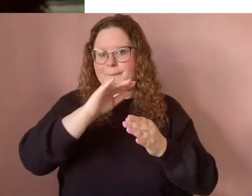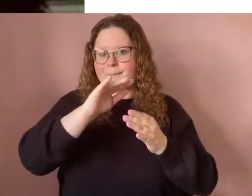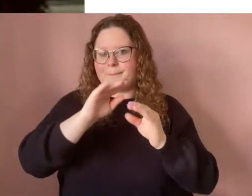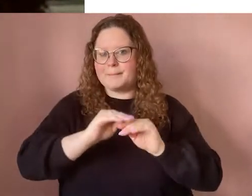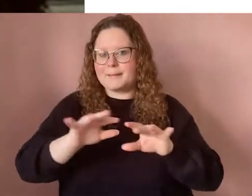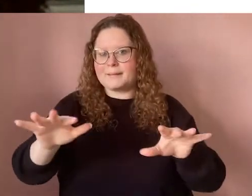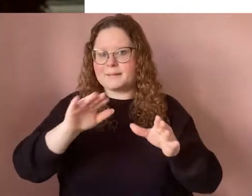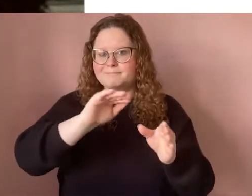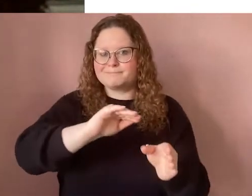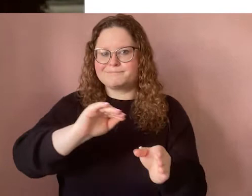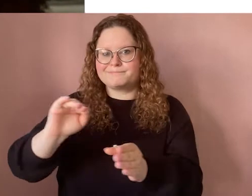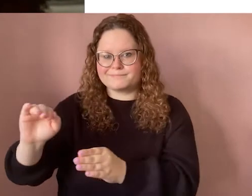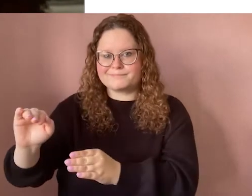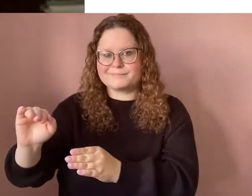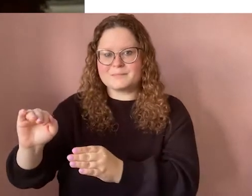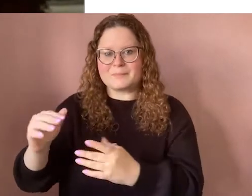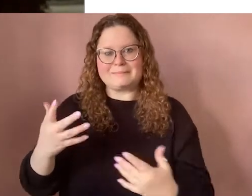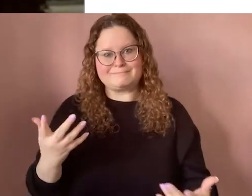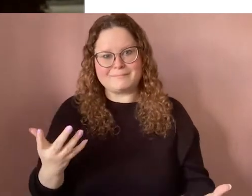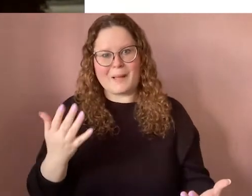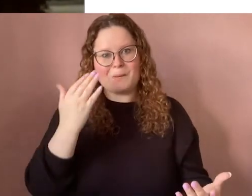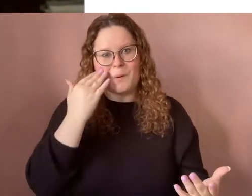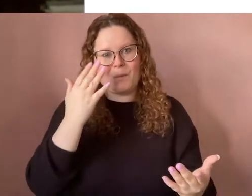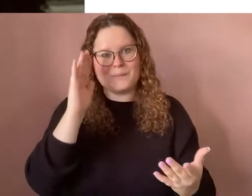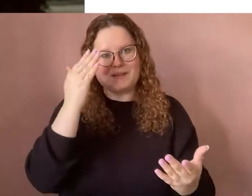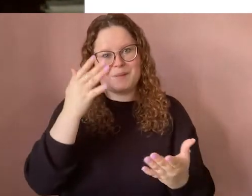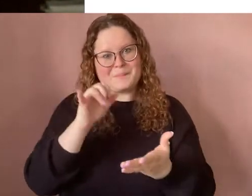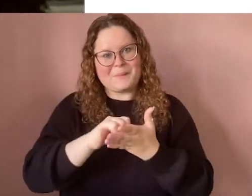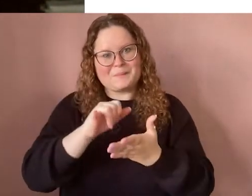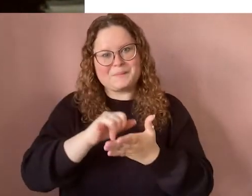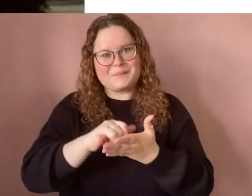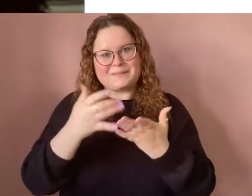moment, however, how does one really do that?